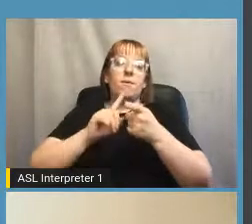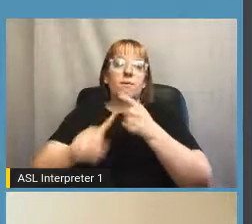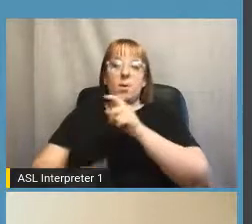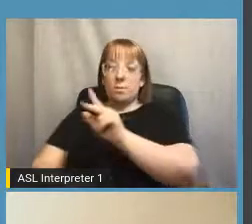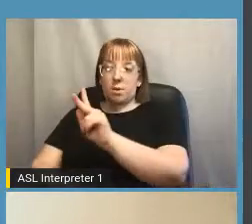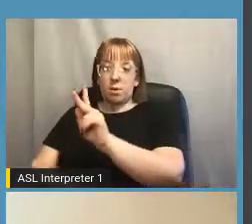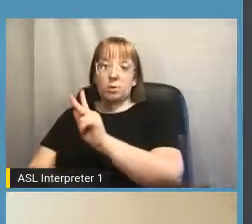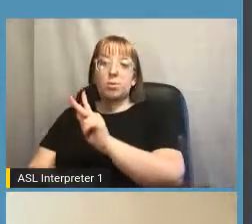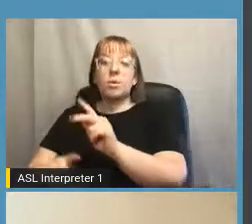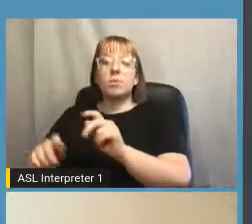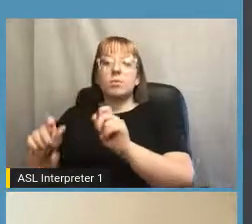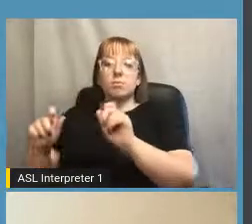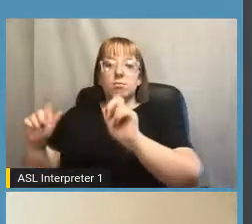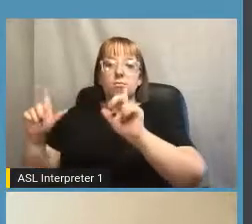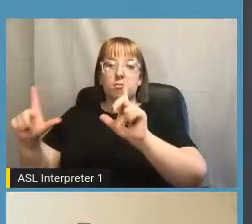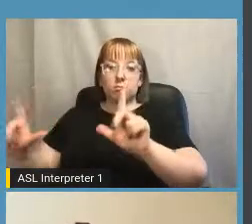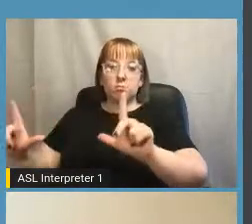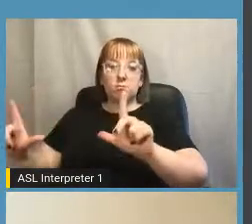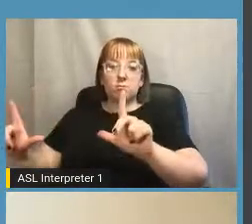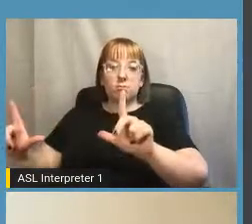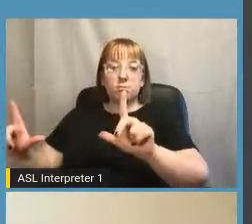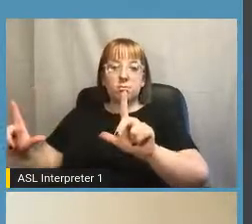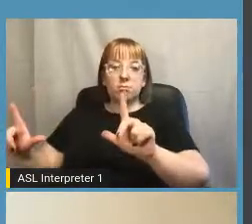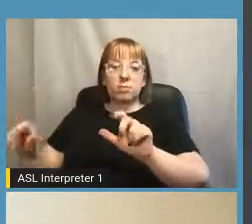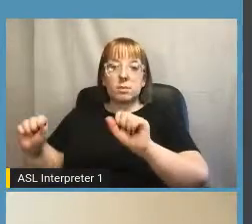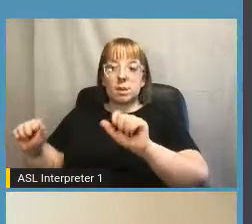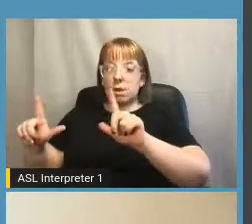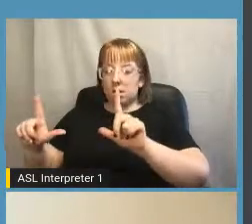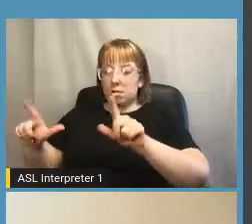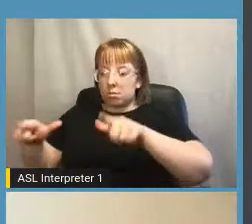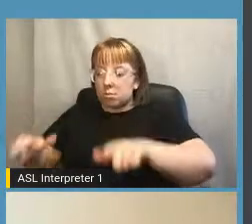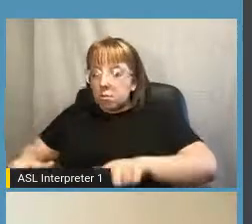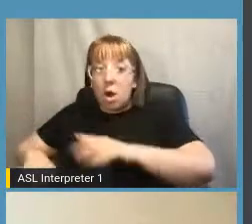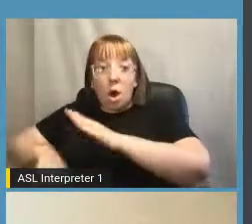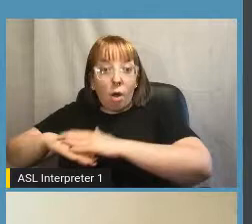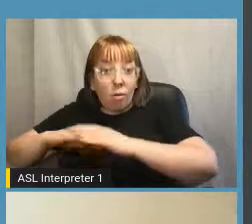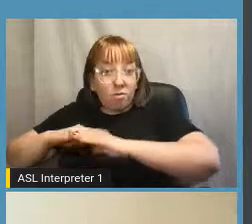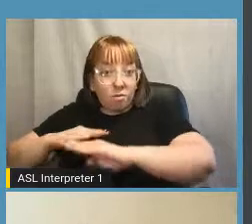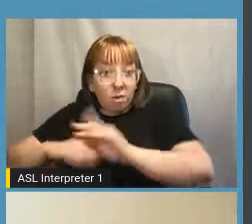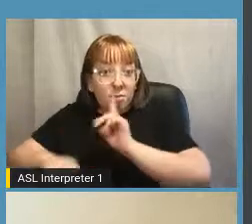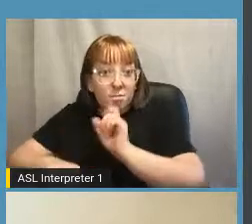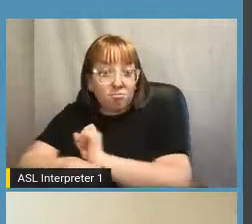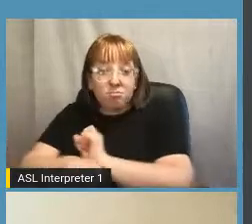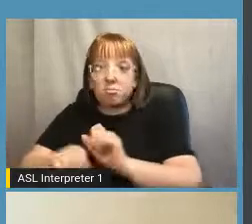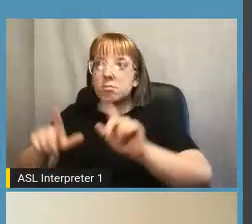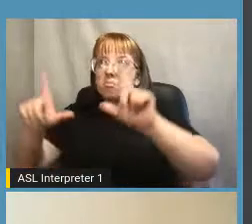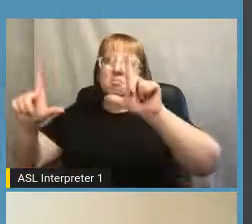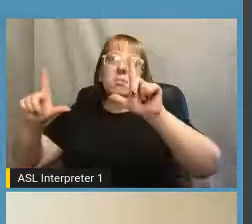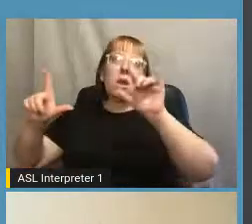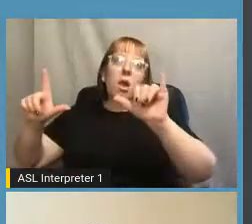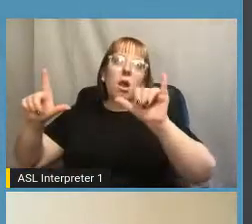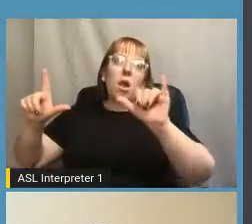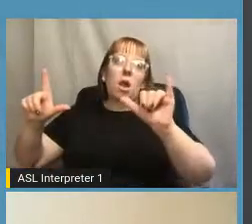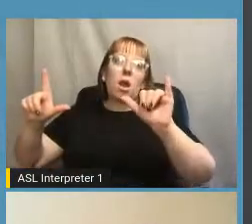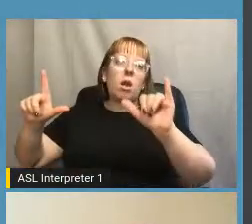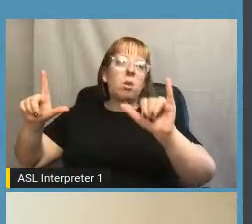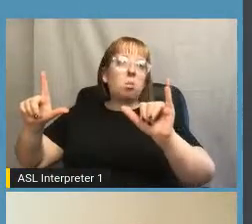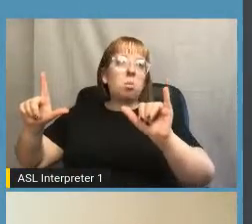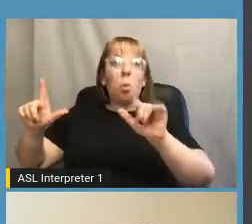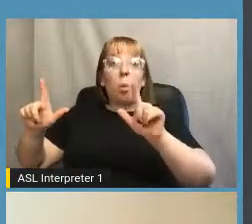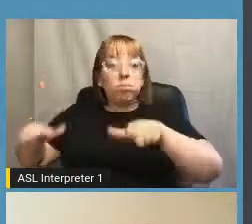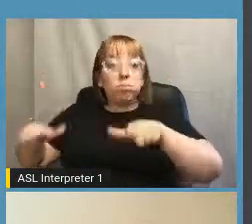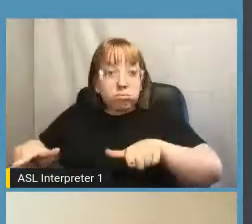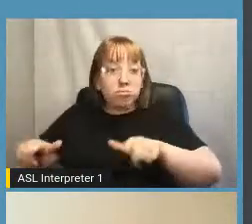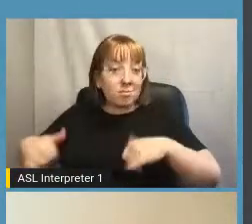art and sort of put it on the floor as opposed to the walls. So in addition, and still